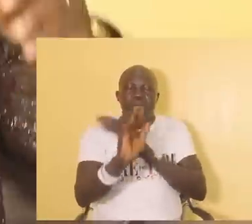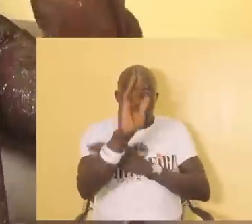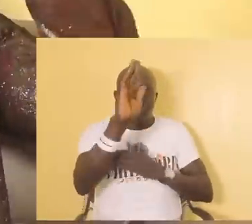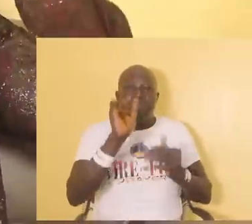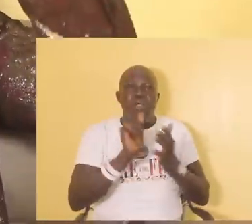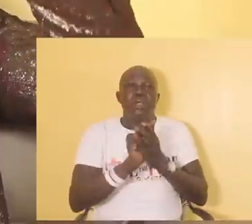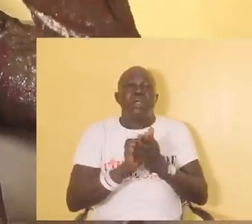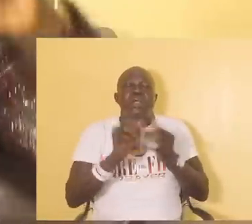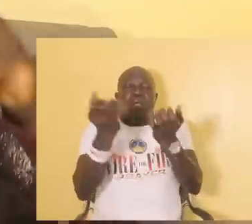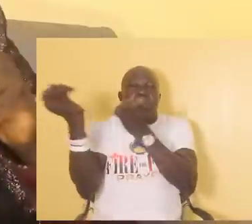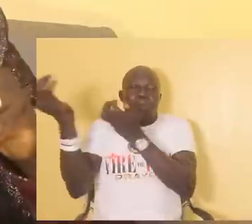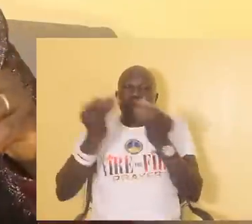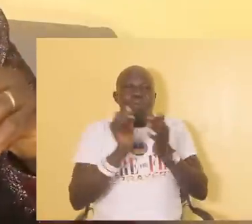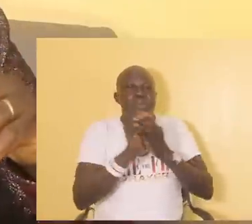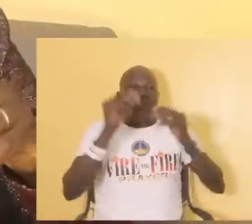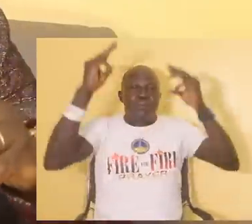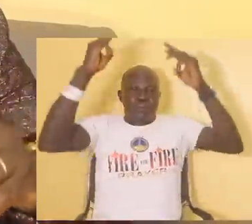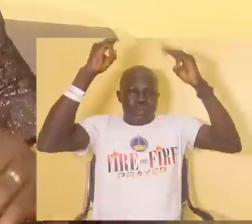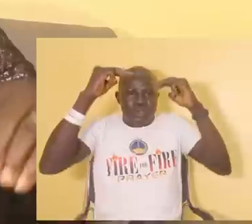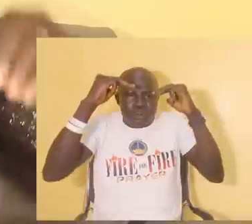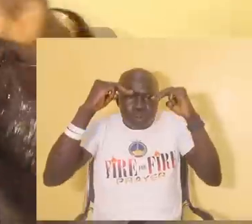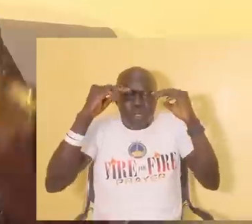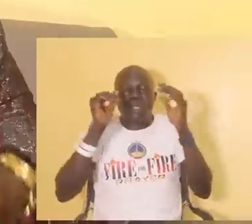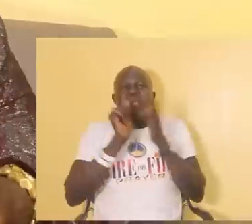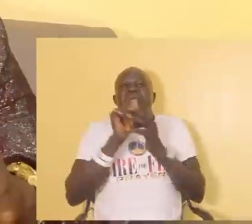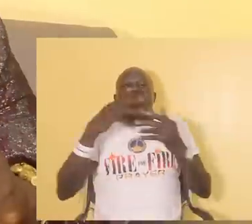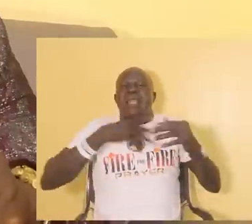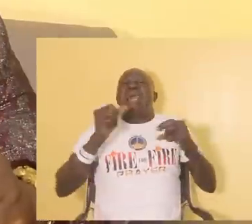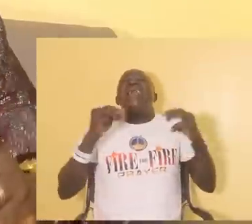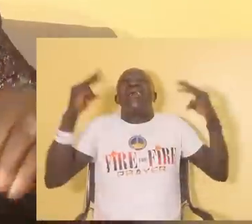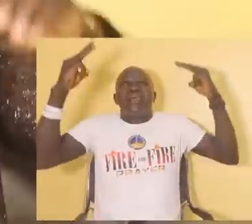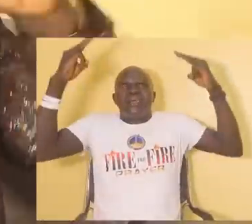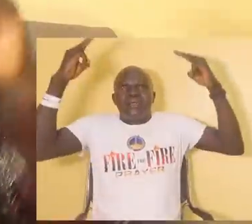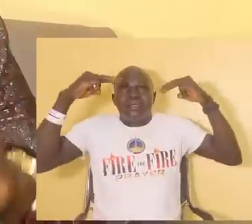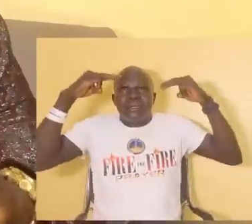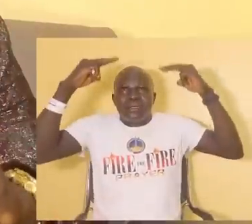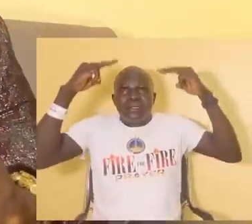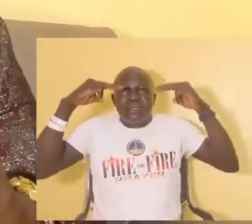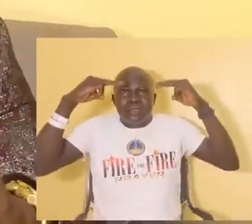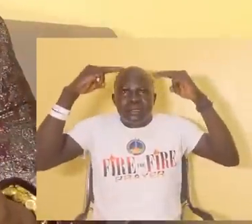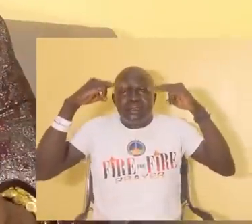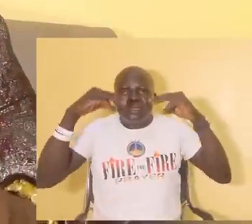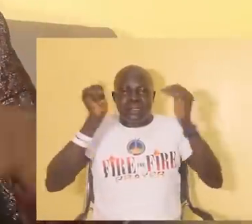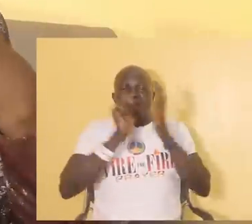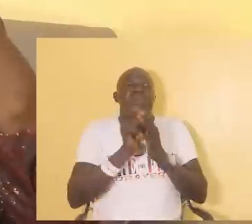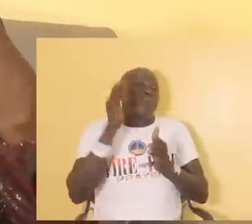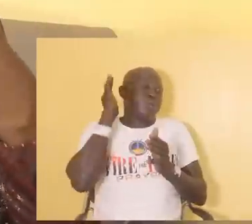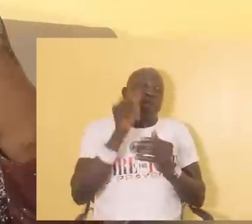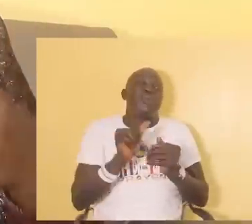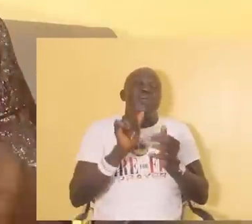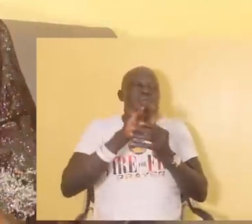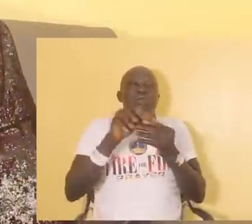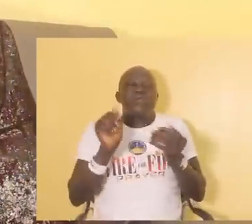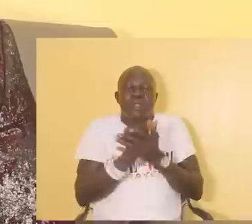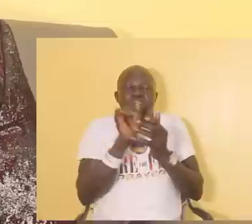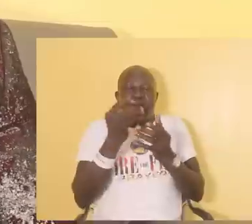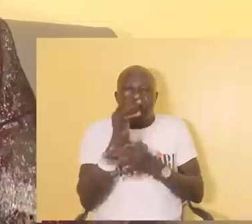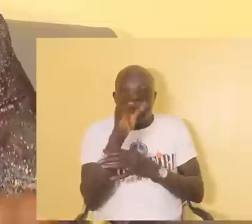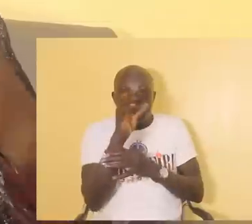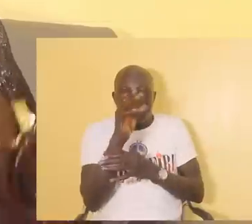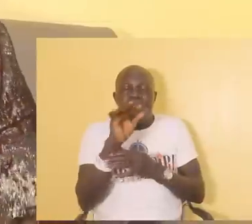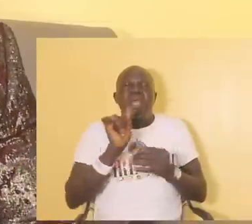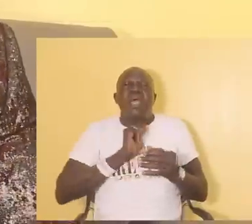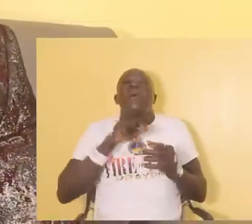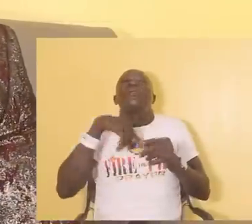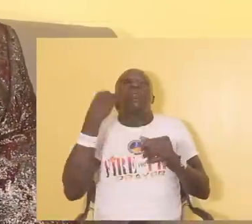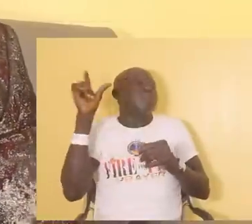teaching of God. Ọjà bí ojo ti máa ń kán. Like a small rain. Àti bí ìrì ti máa ń sẹ̀. And like dew that showers. Sí ewé ko tuntun. To the new grass. Náà